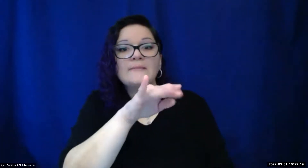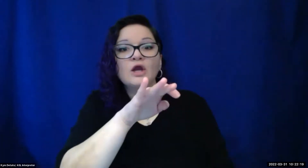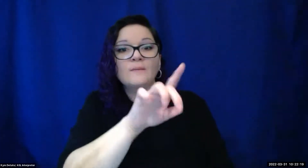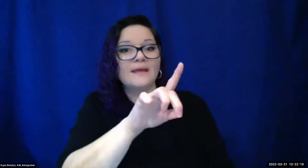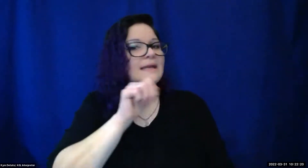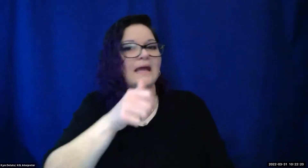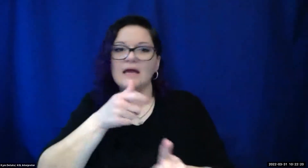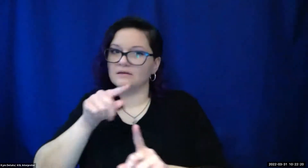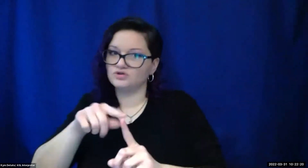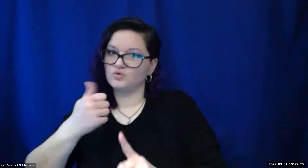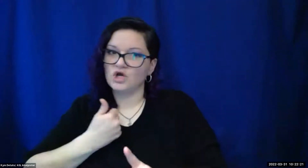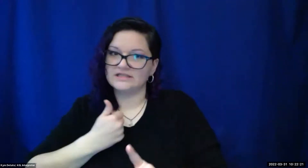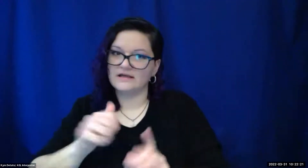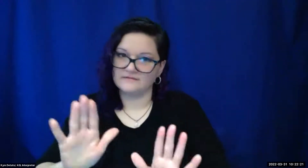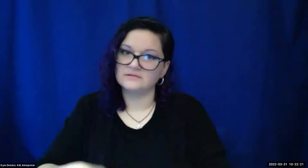ourselves.